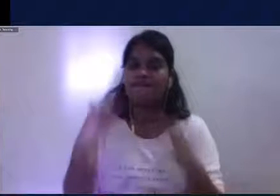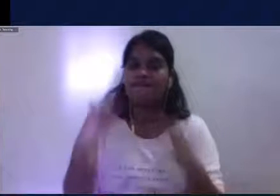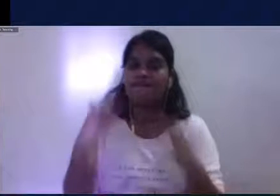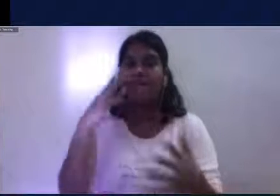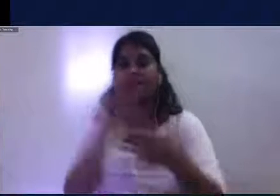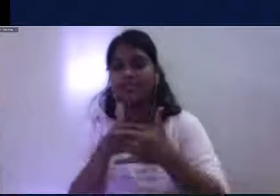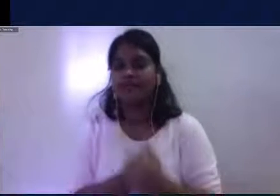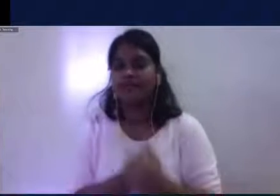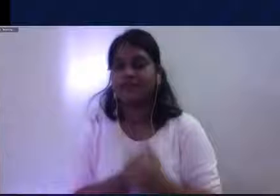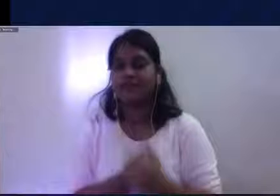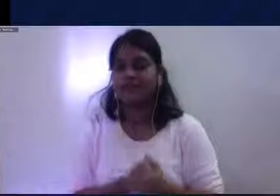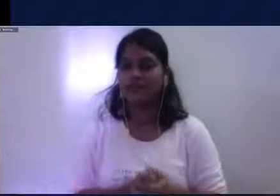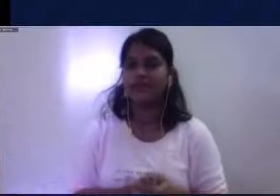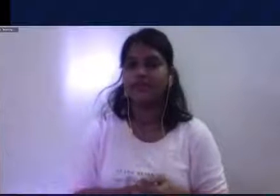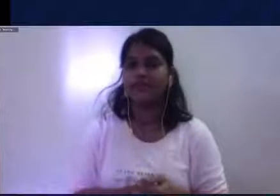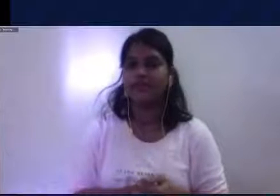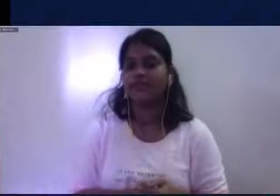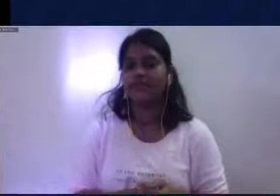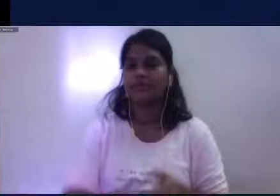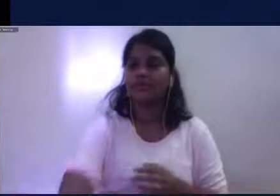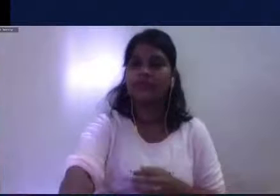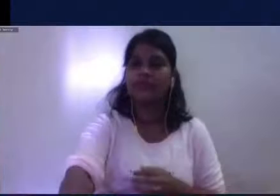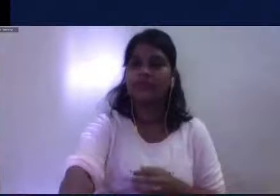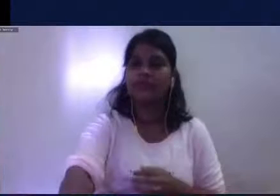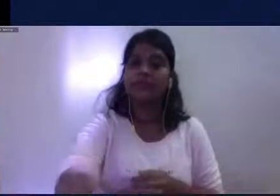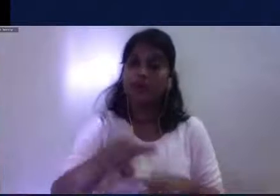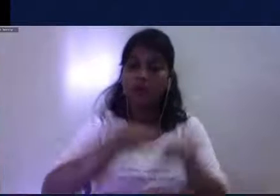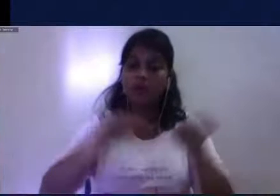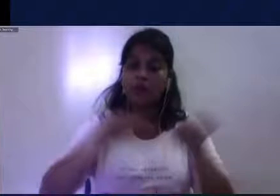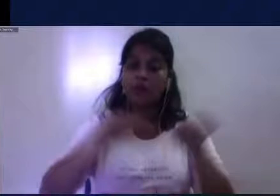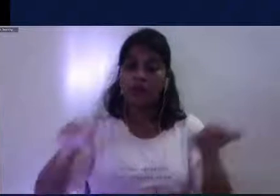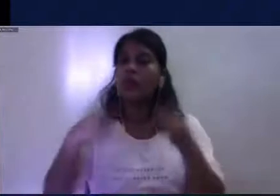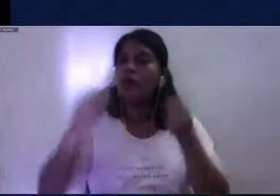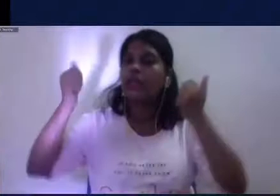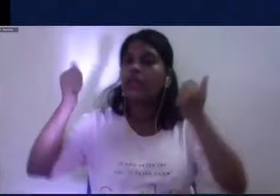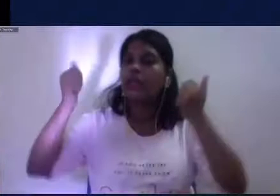facing. And credit to these kids, they did not give up.